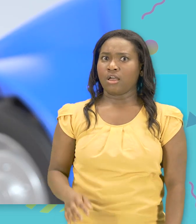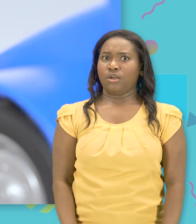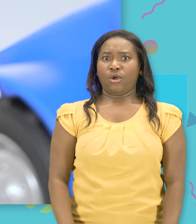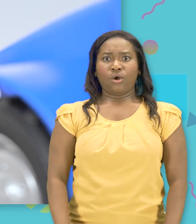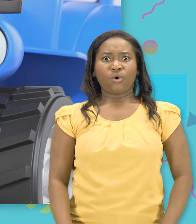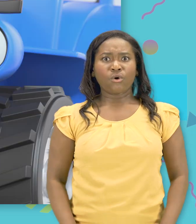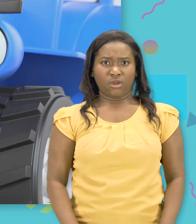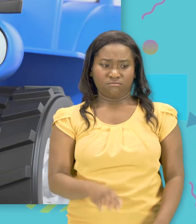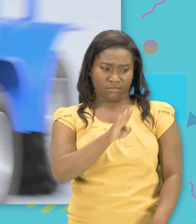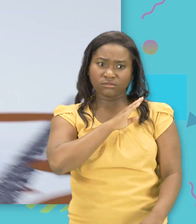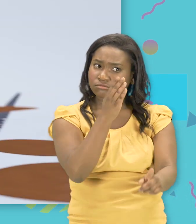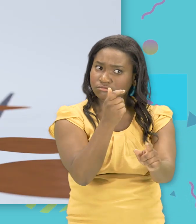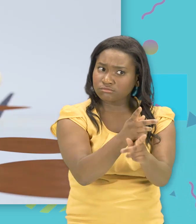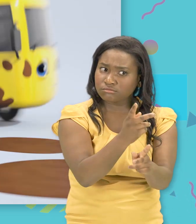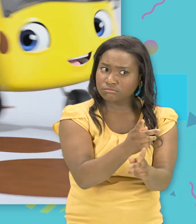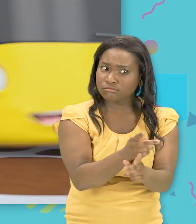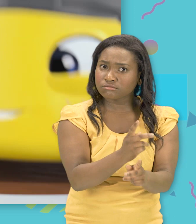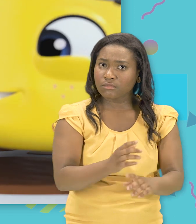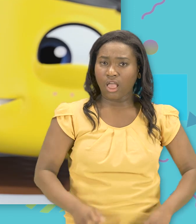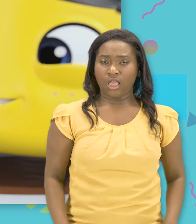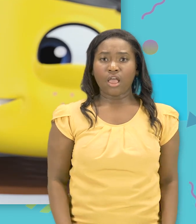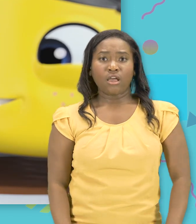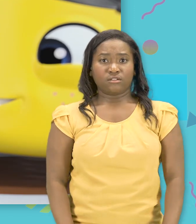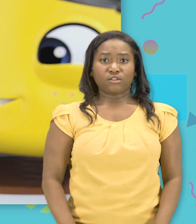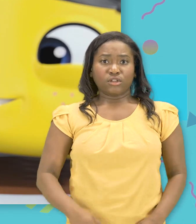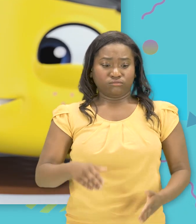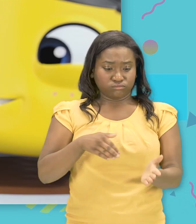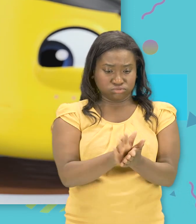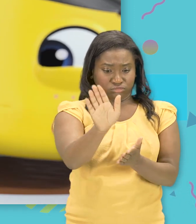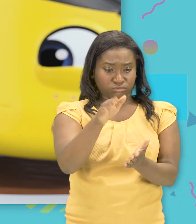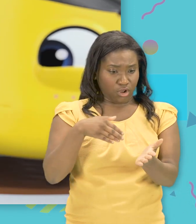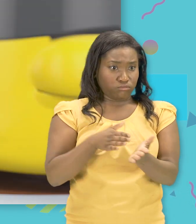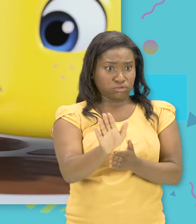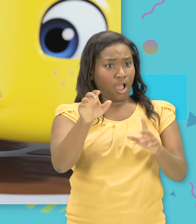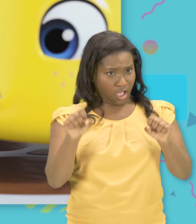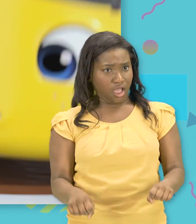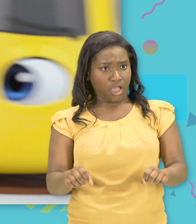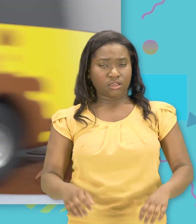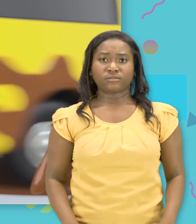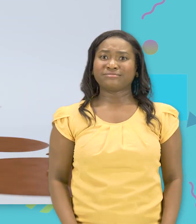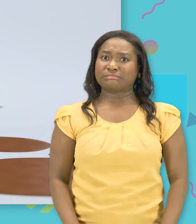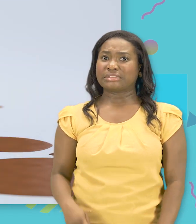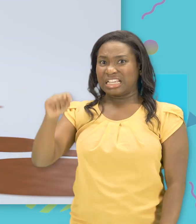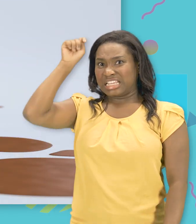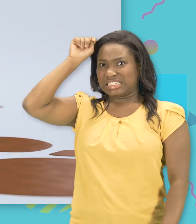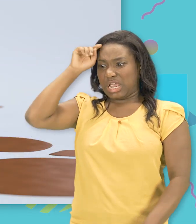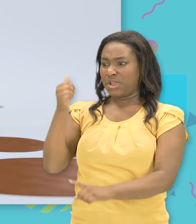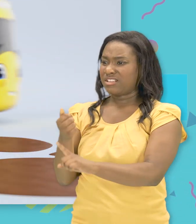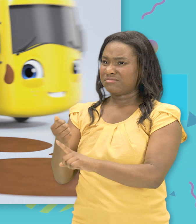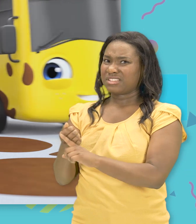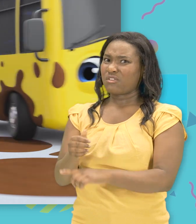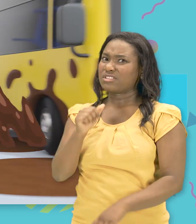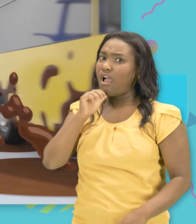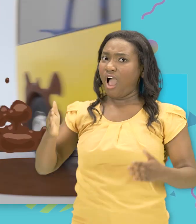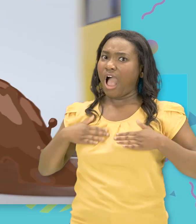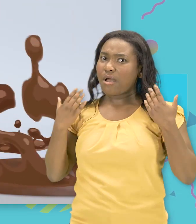one. Be careful, Buster. The puddles are very slippy. Oh dear. Terry Tractor is not happy